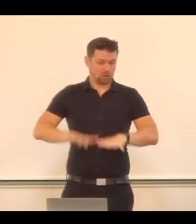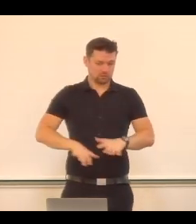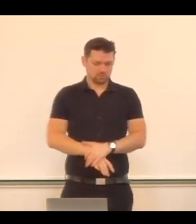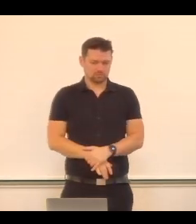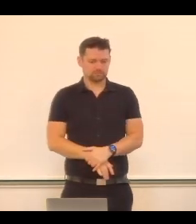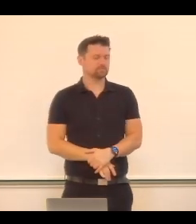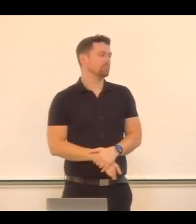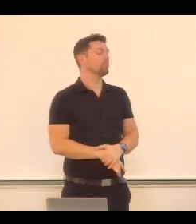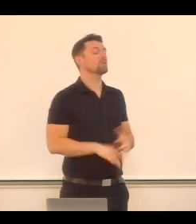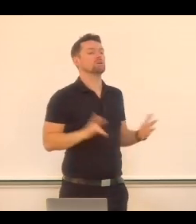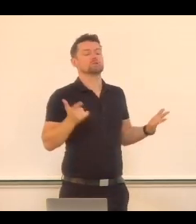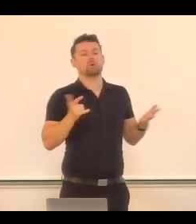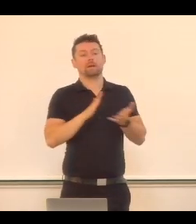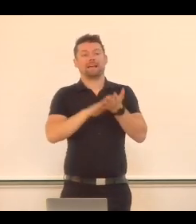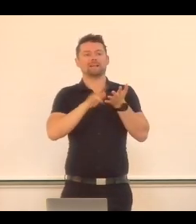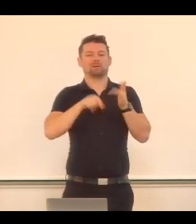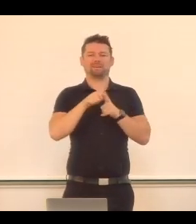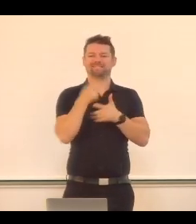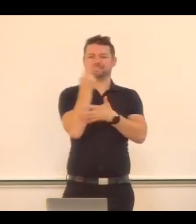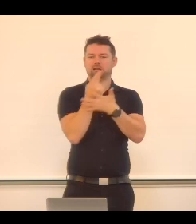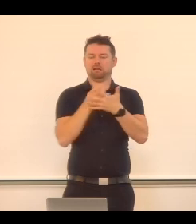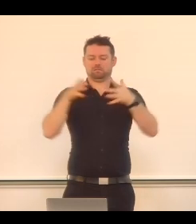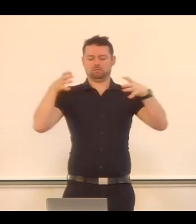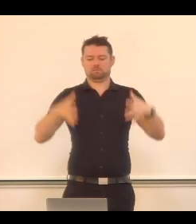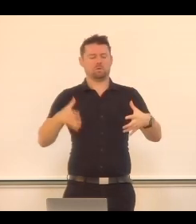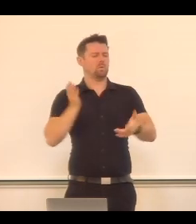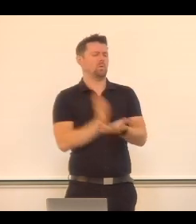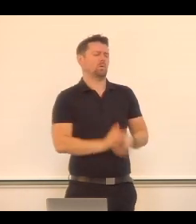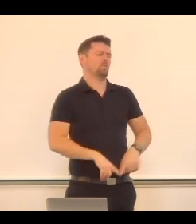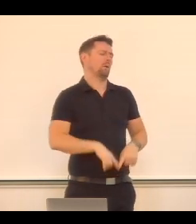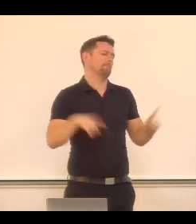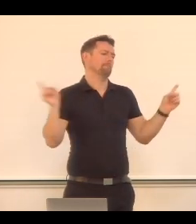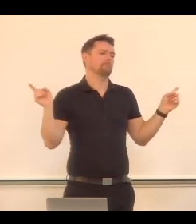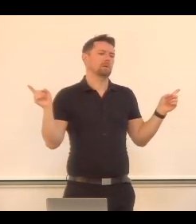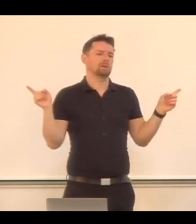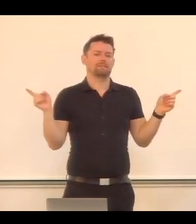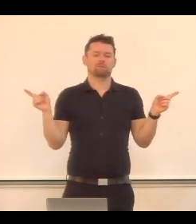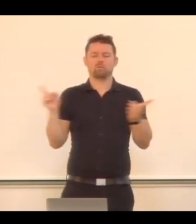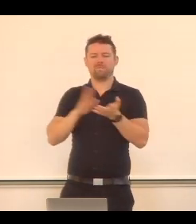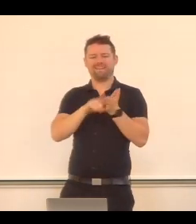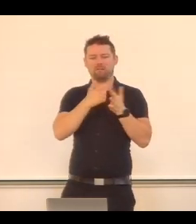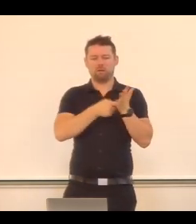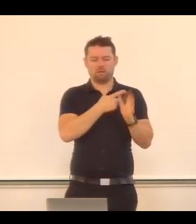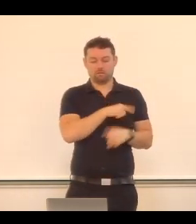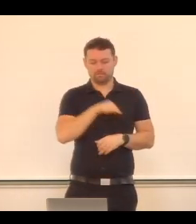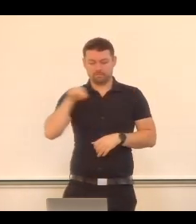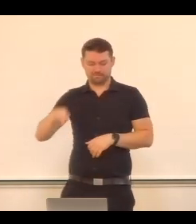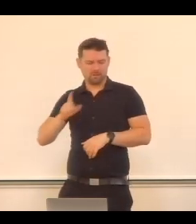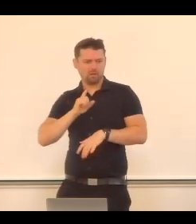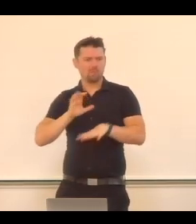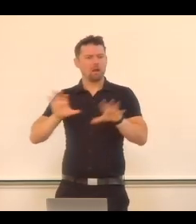the design of HMP, very different from the HERA mission. So this is a hub and